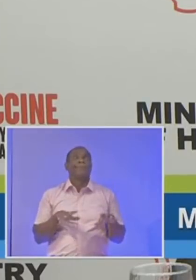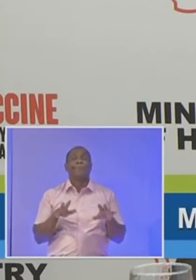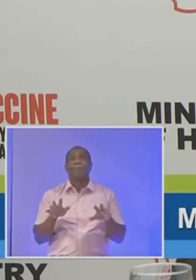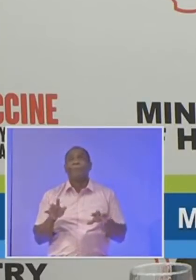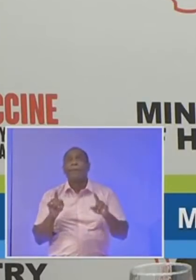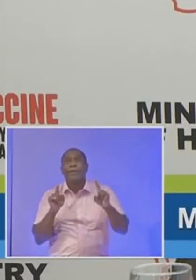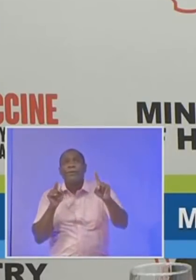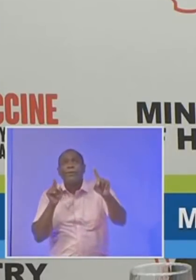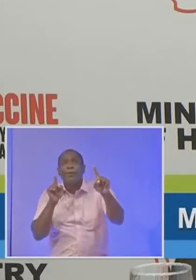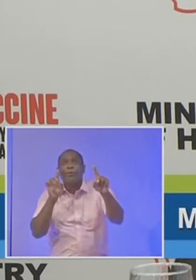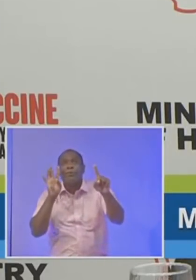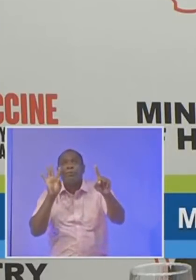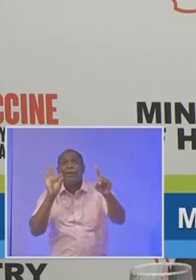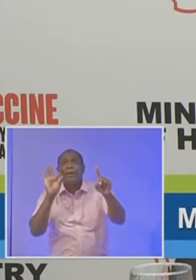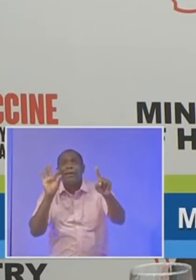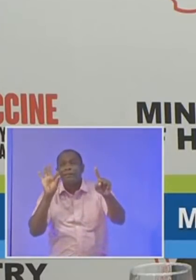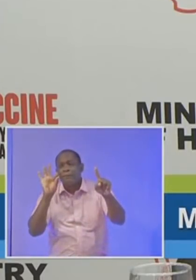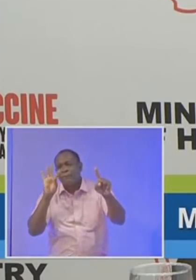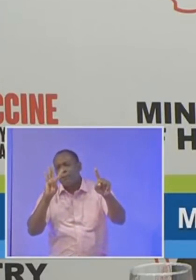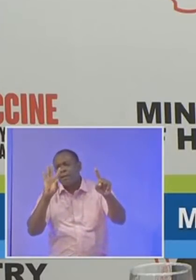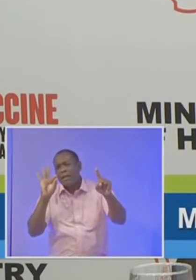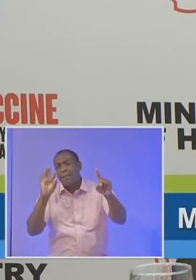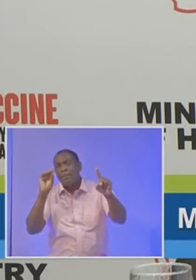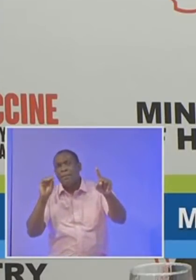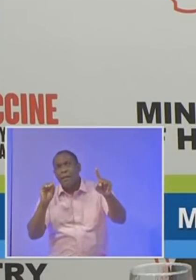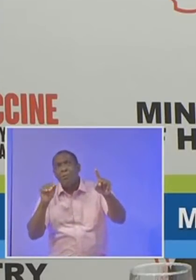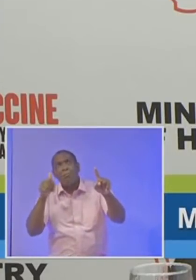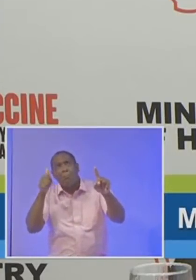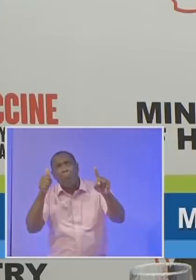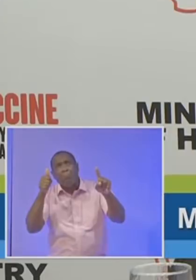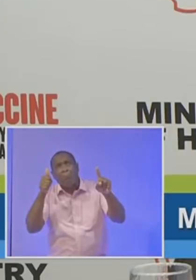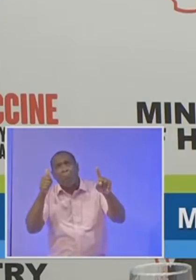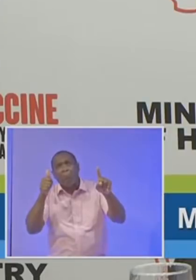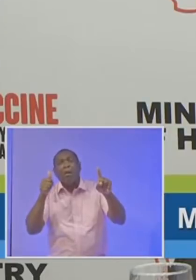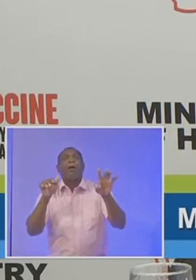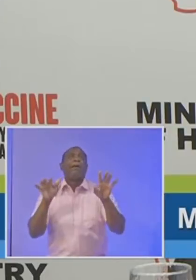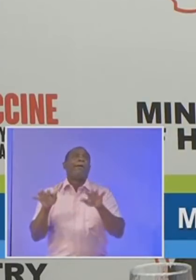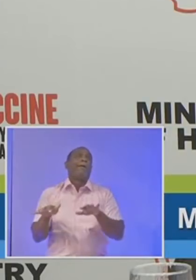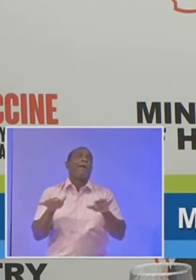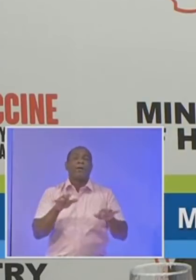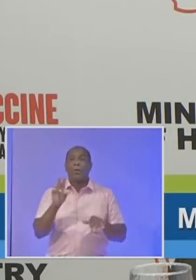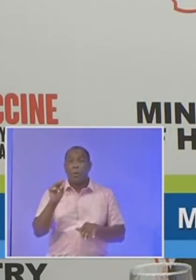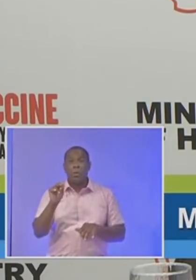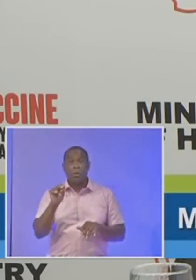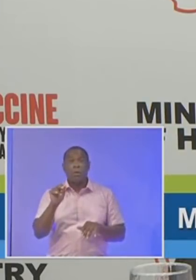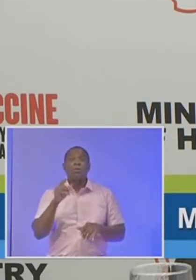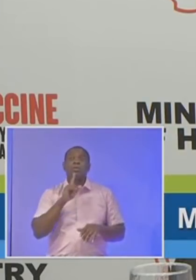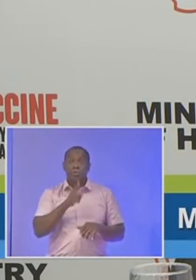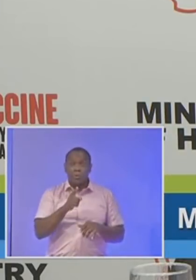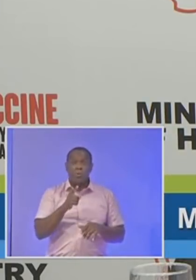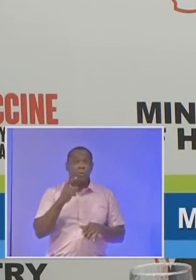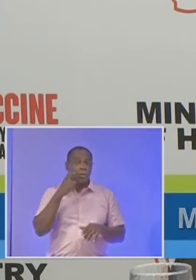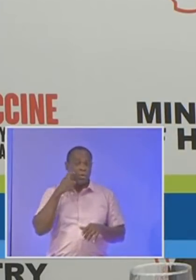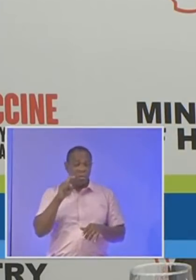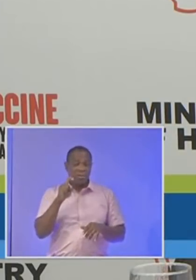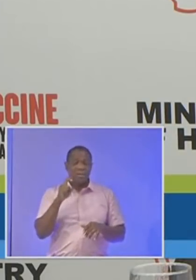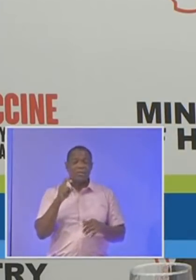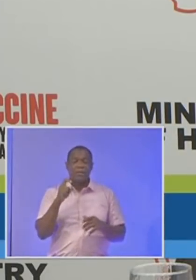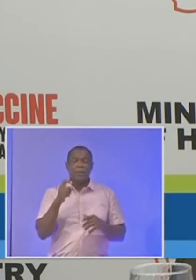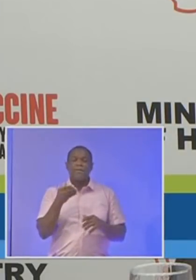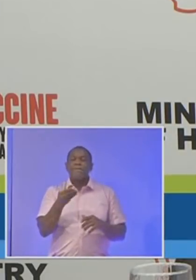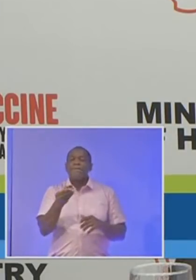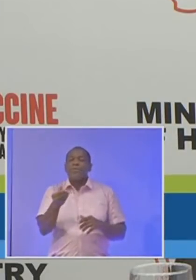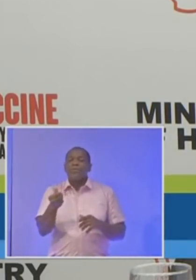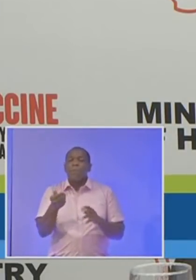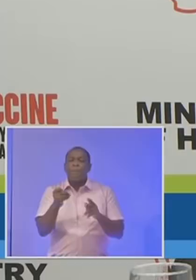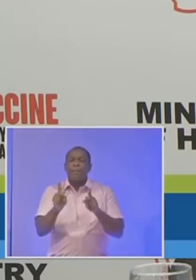these days. Yes, the numbers are going down. Yes, the number of deaths are going down, but we are still unhappy with the number of deaths.